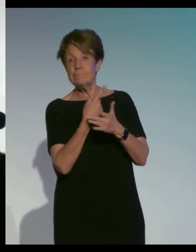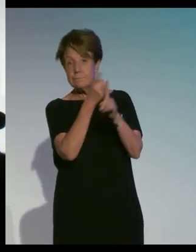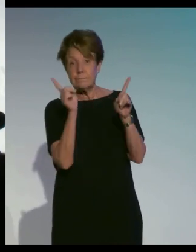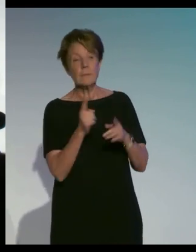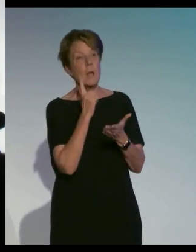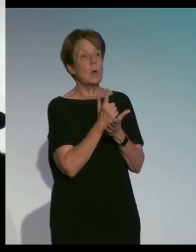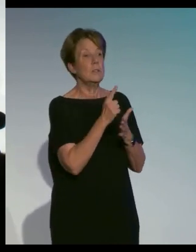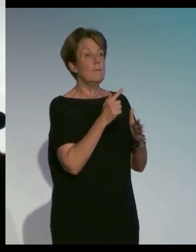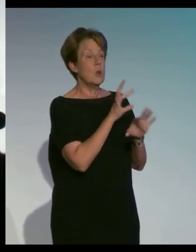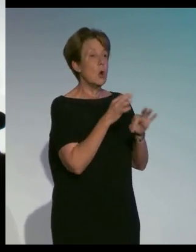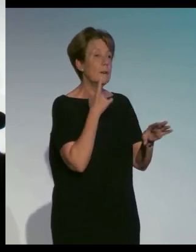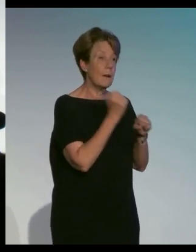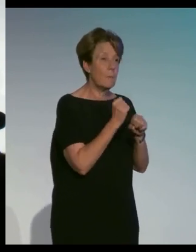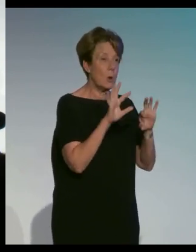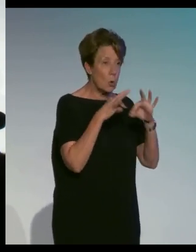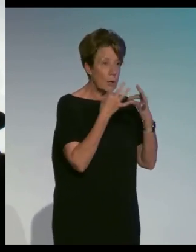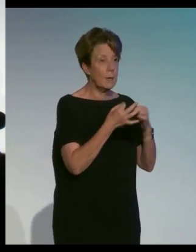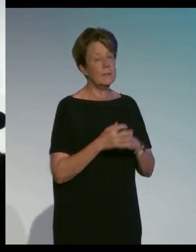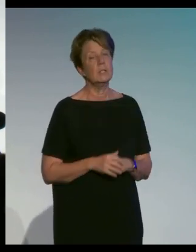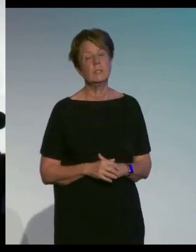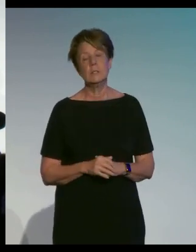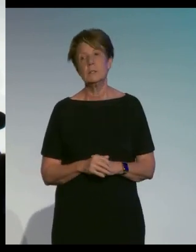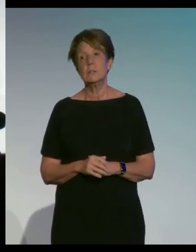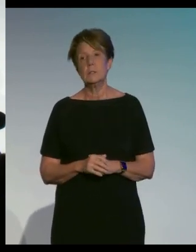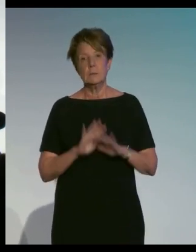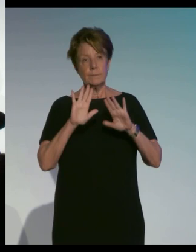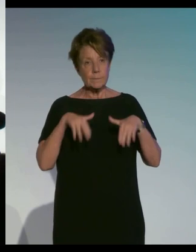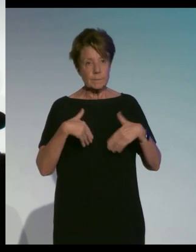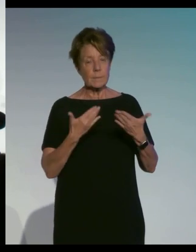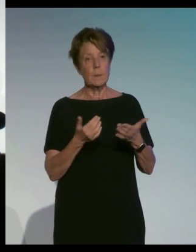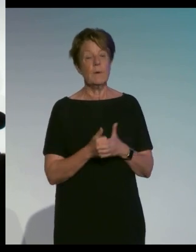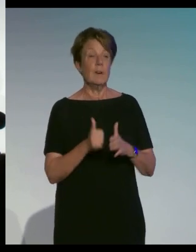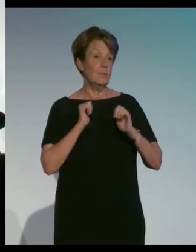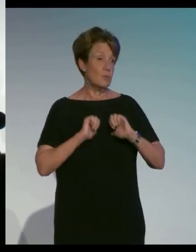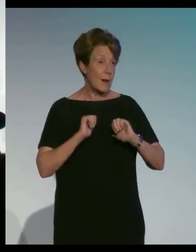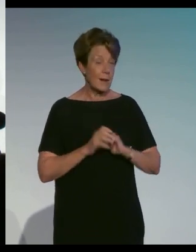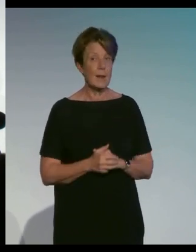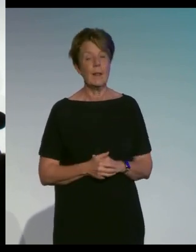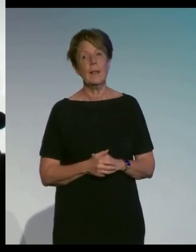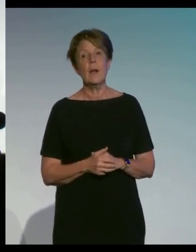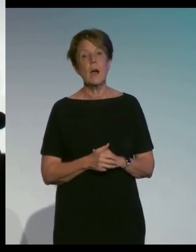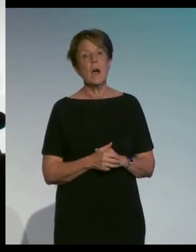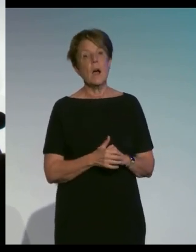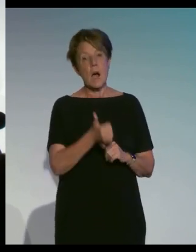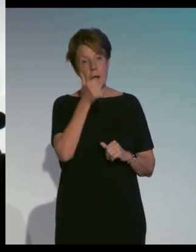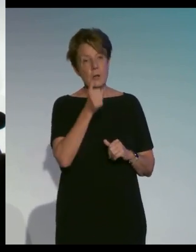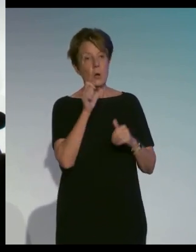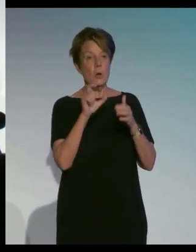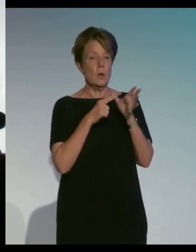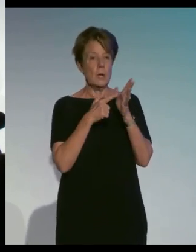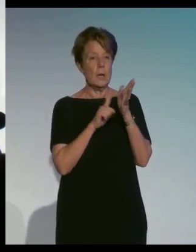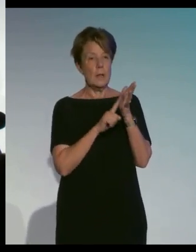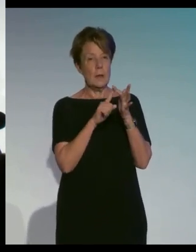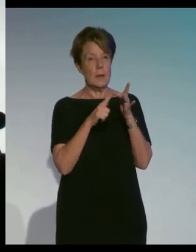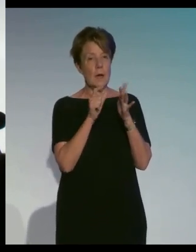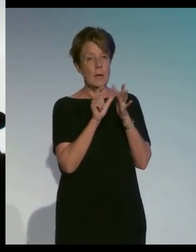of civil society organisations do provide training. I know Kaleidoscope did one for Pacific